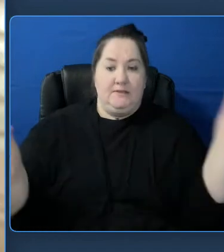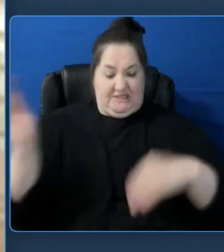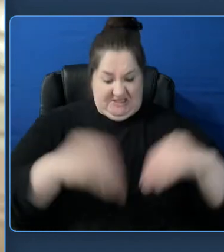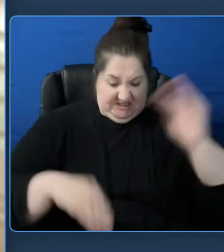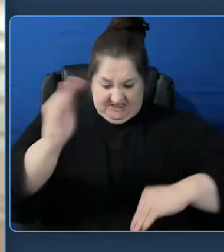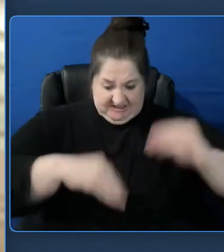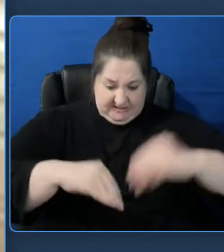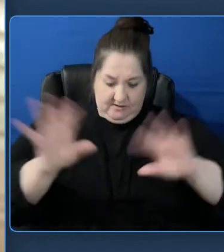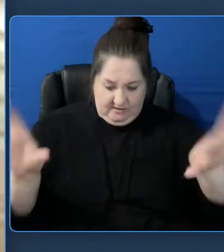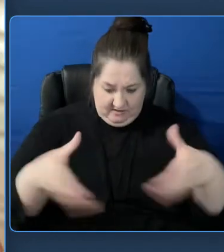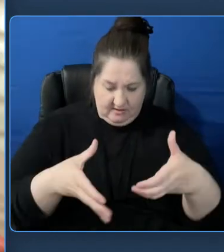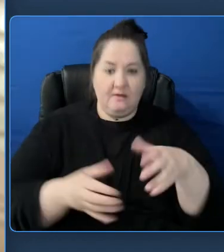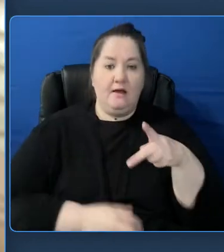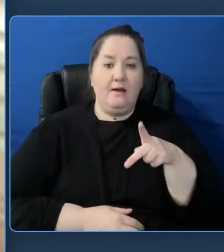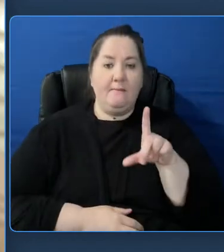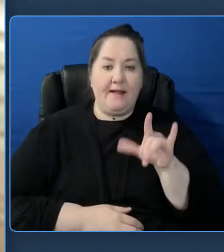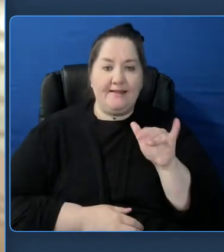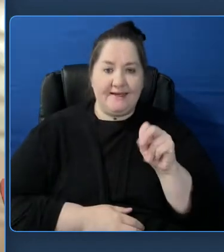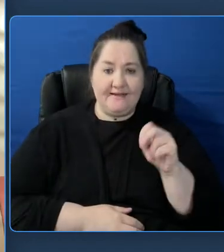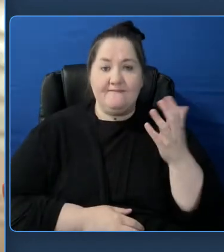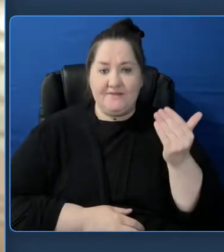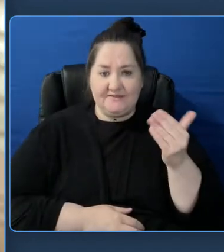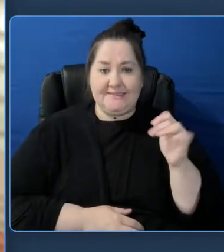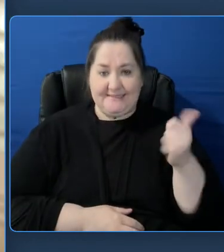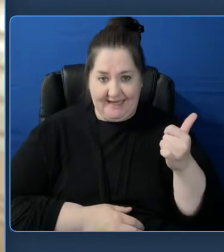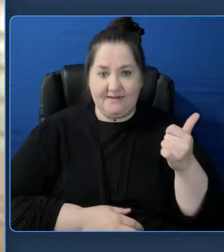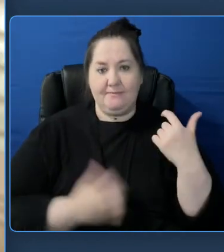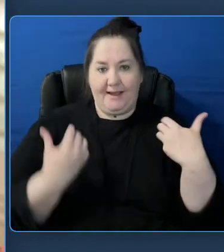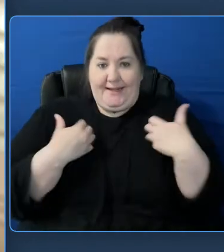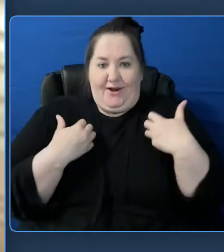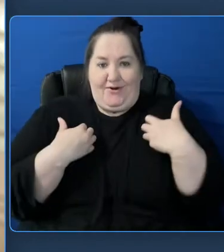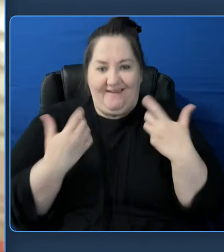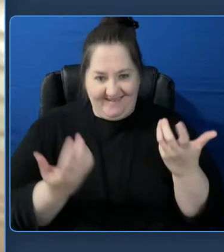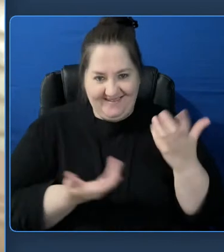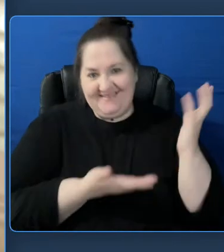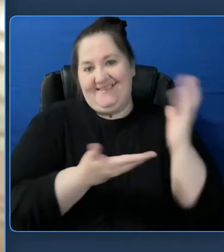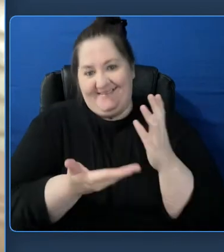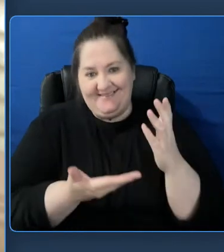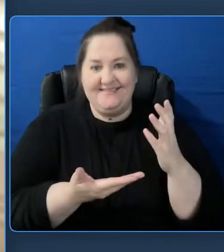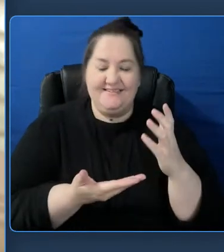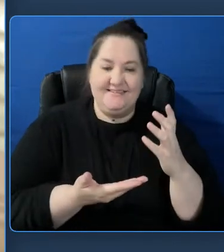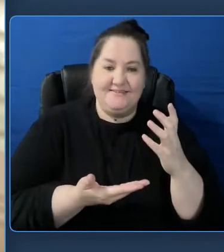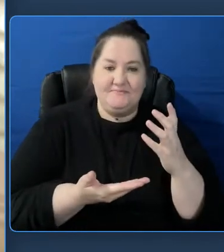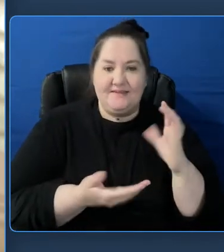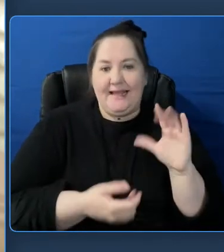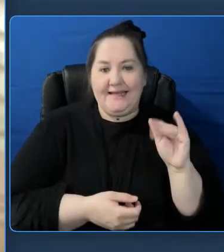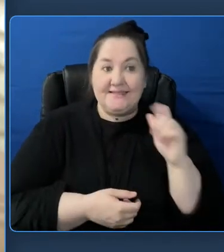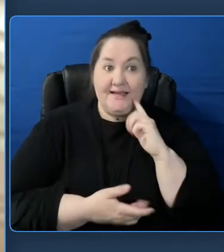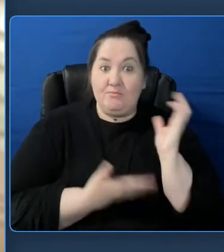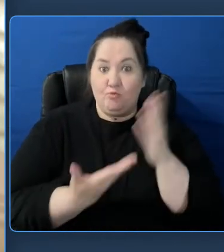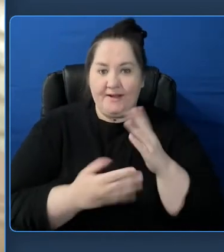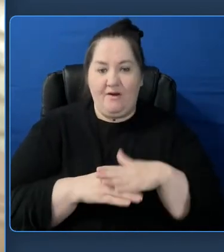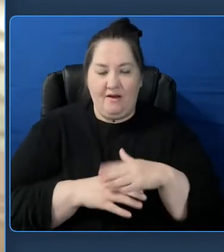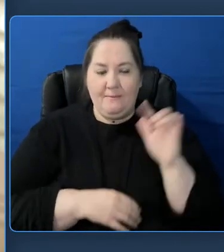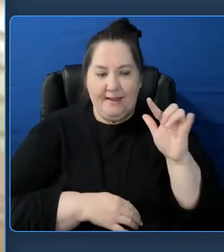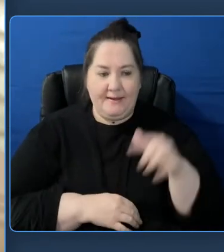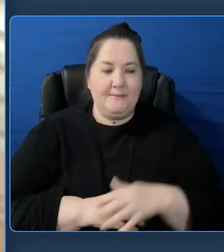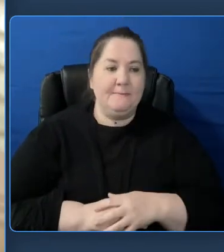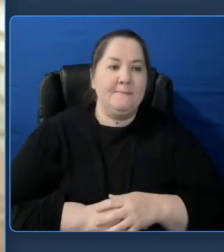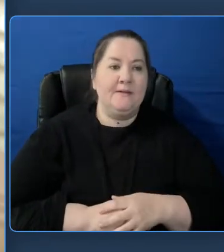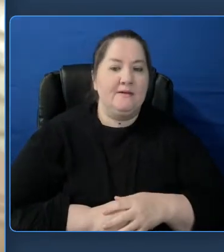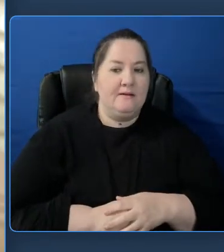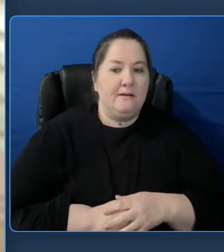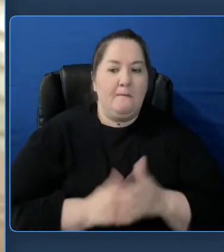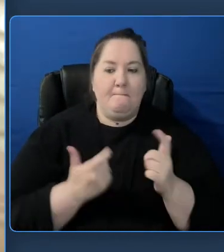1510. so it has to fit into a carry-on case. And so I can't make